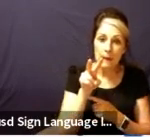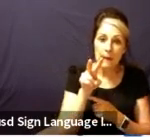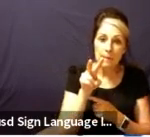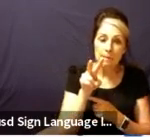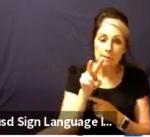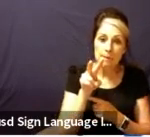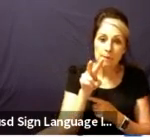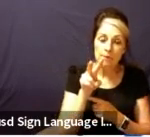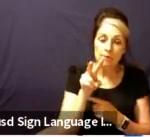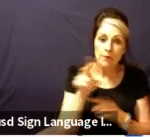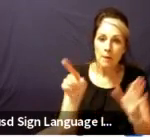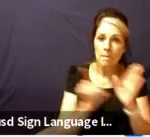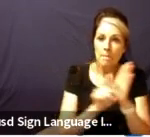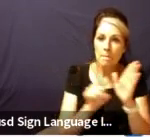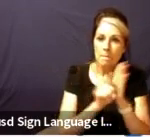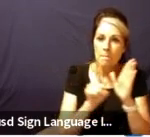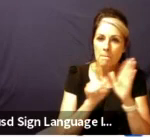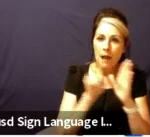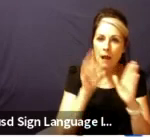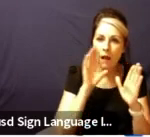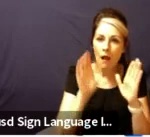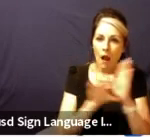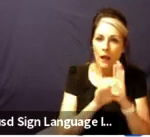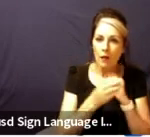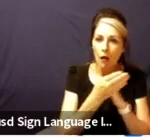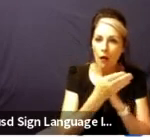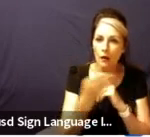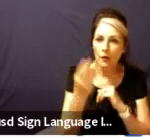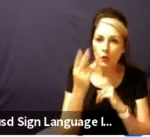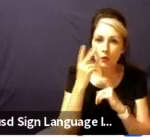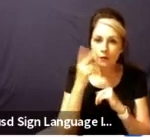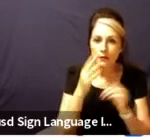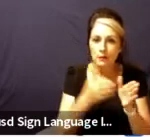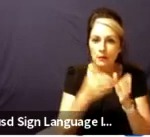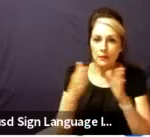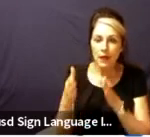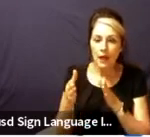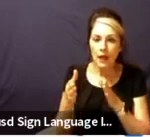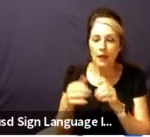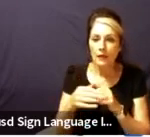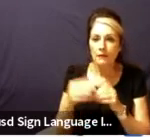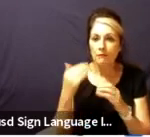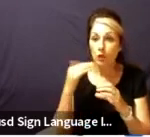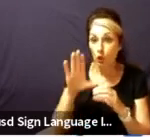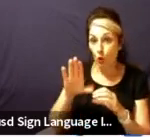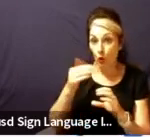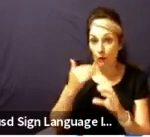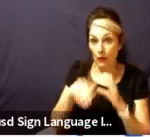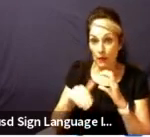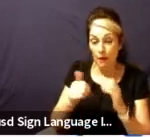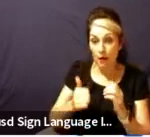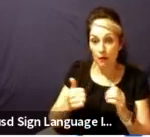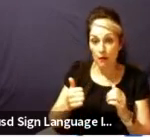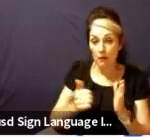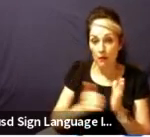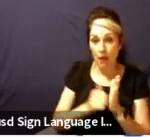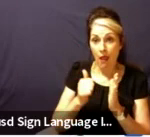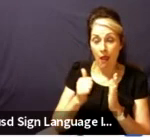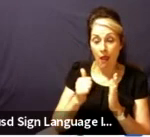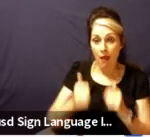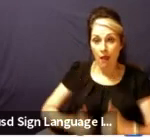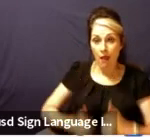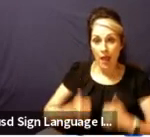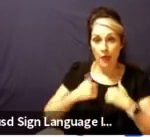There's this bell here, bell icon, should I say, next to your email address associated to your parent portal